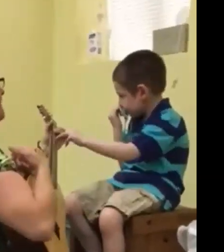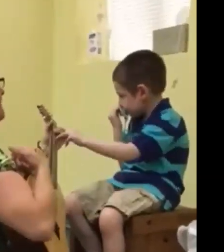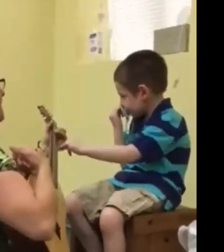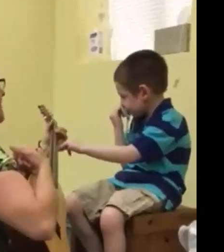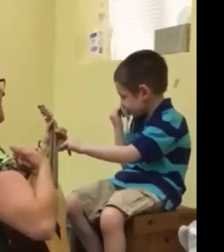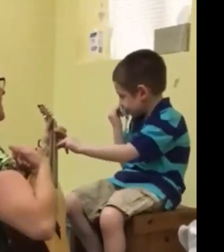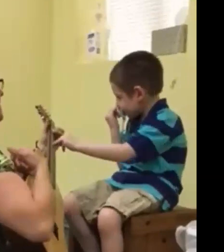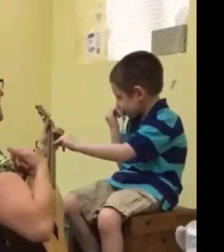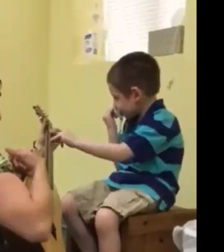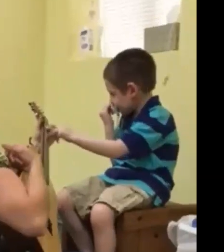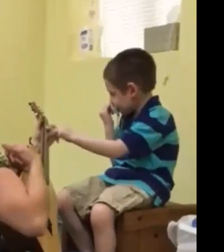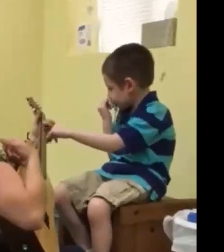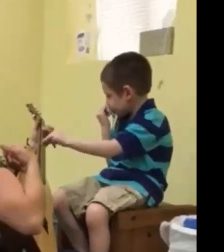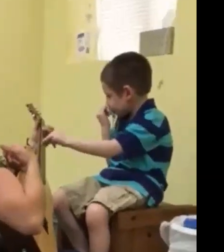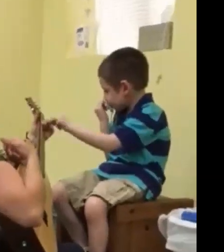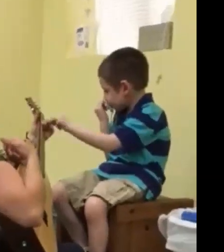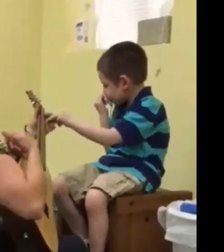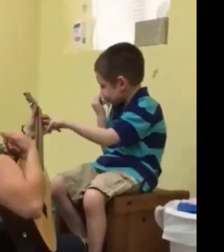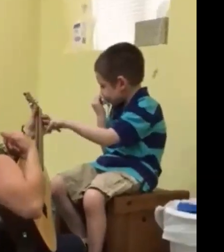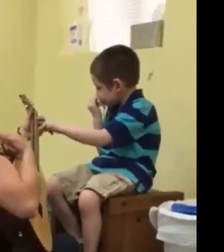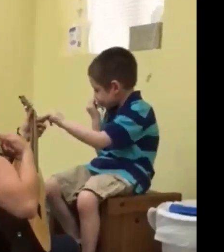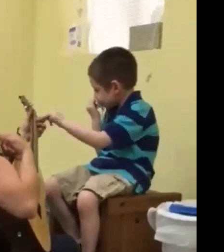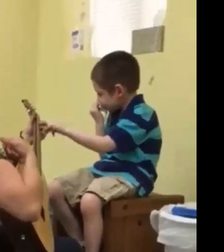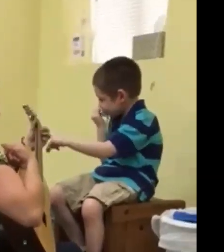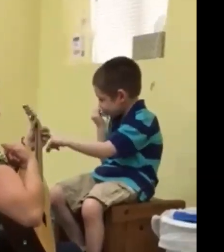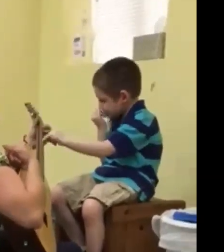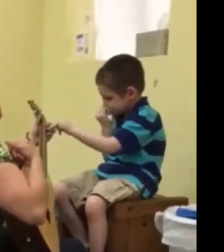Looking away and reaching.